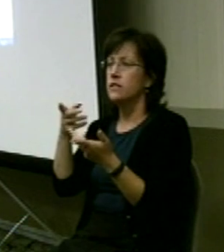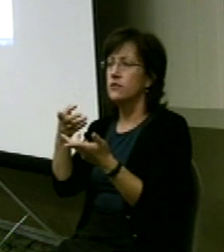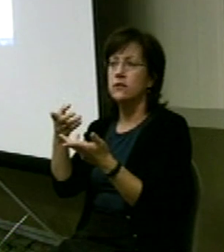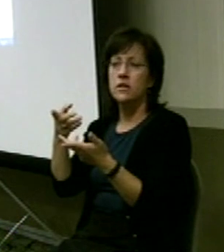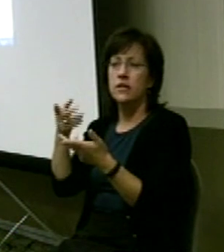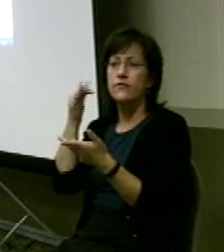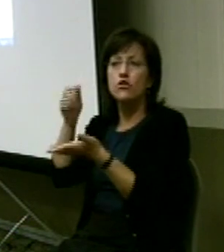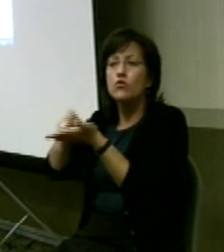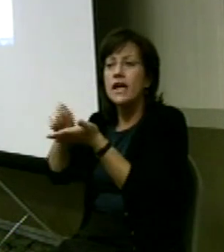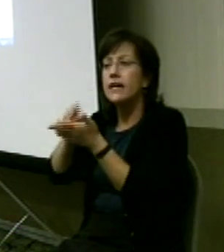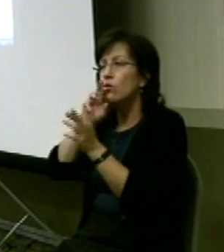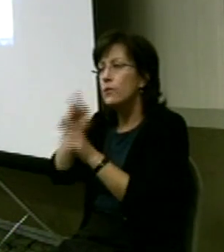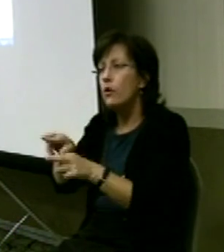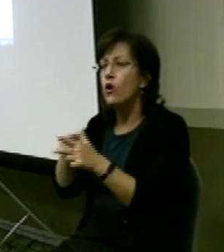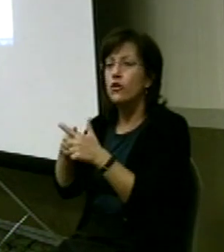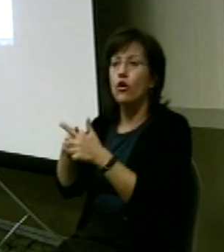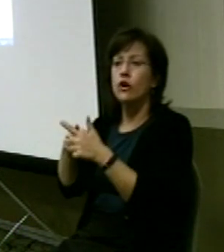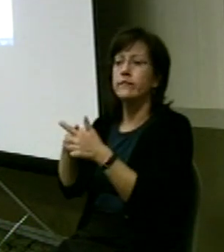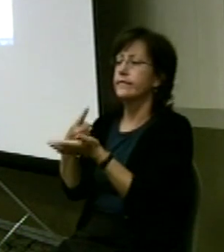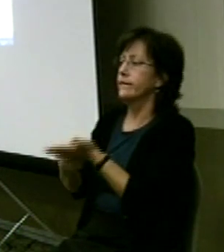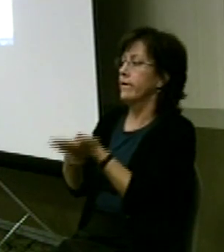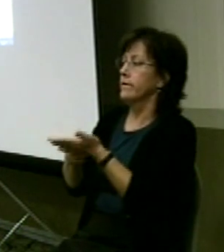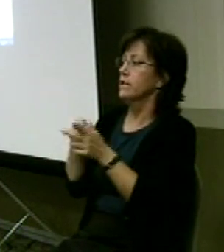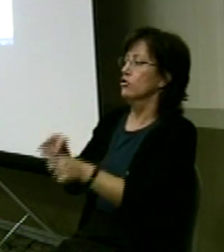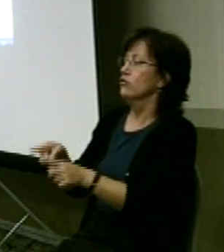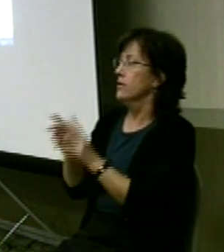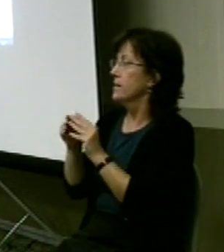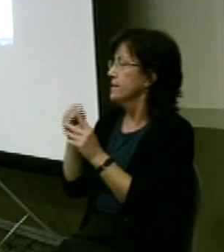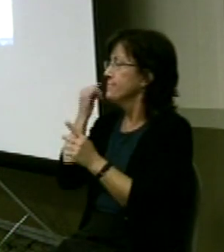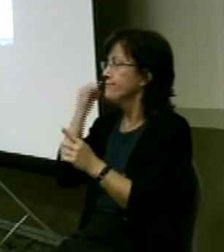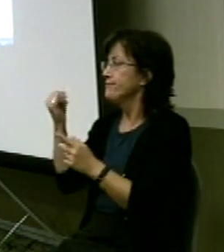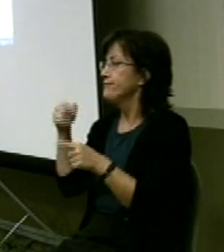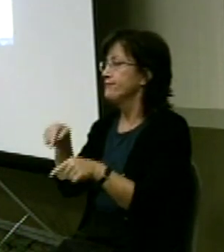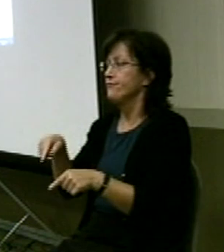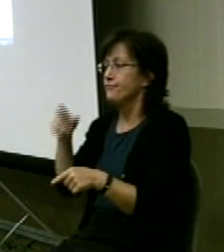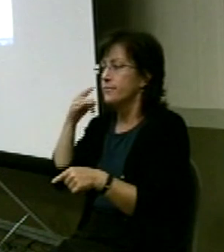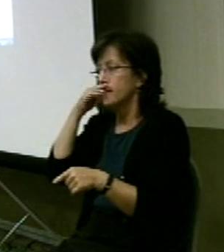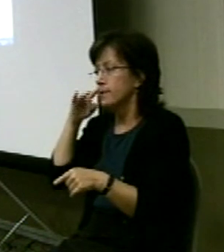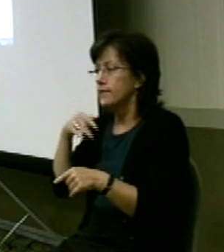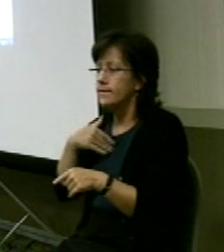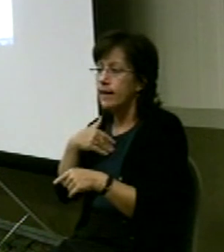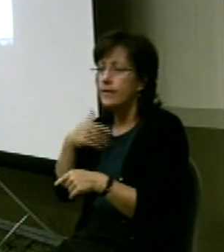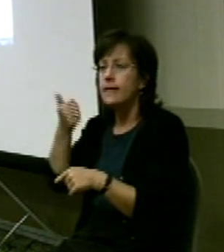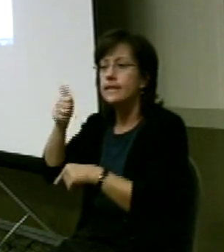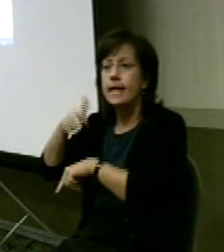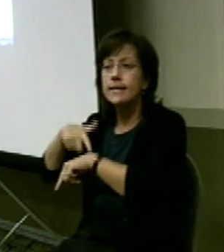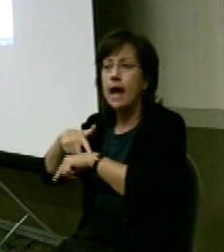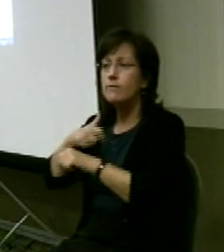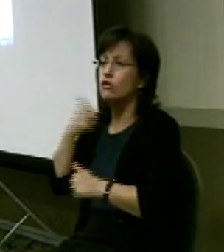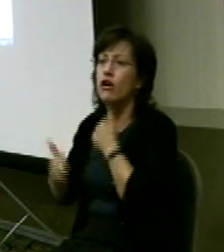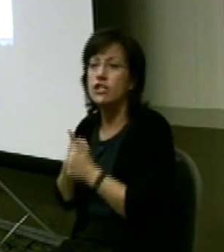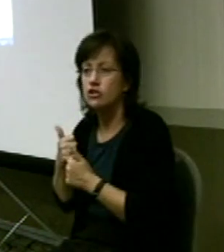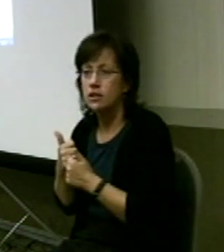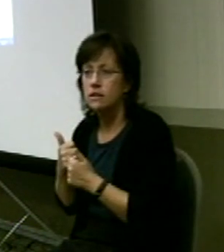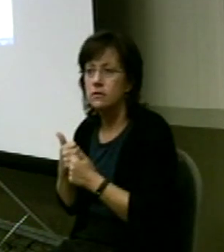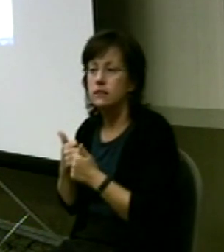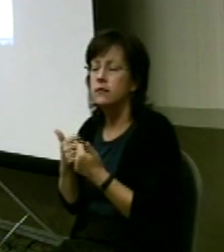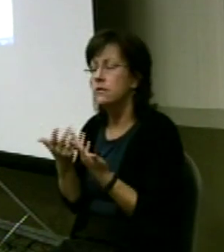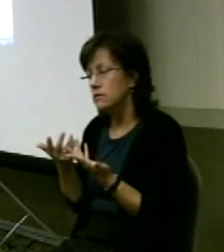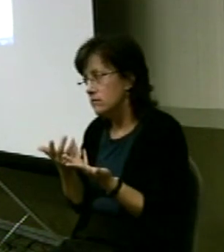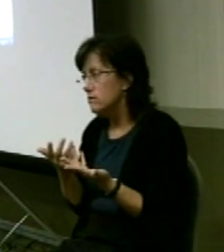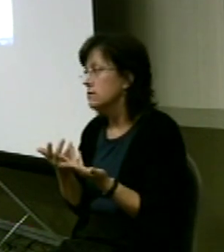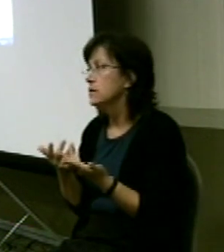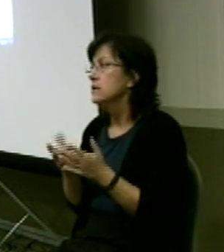you're just discussing this at a meeting. Let's say the kid had 10 incidents of aggression. It'll